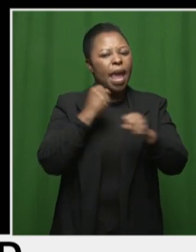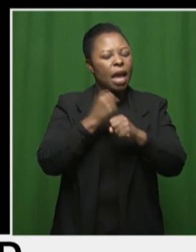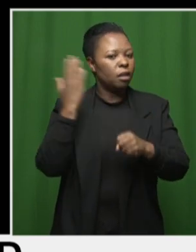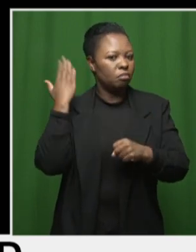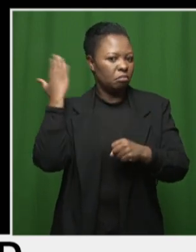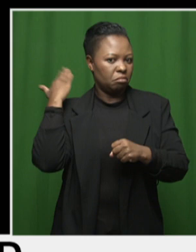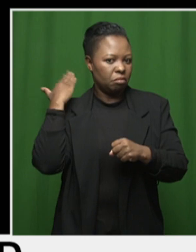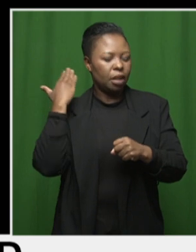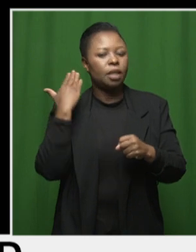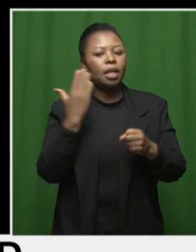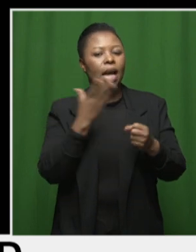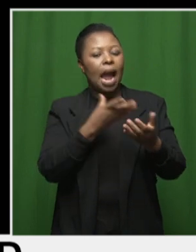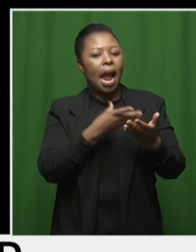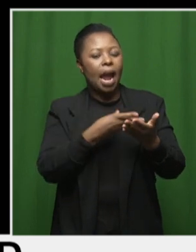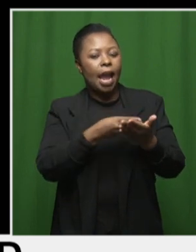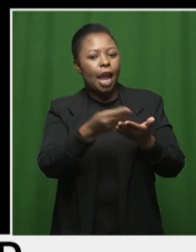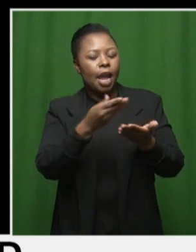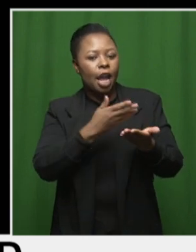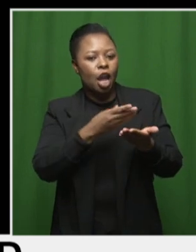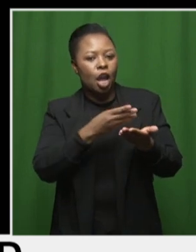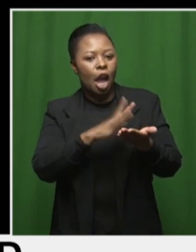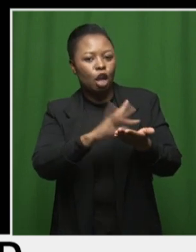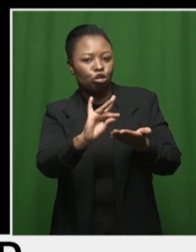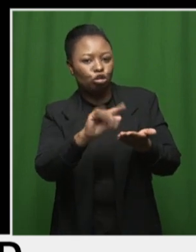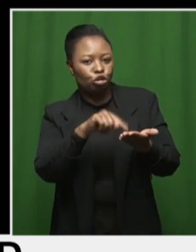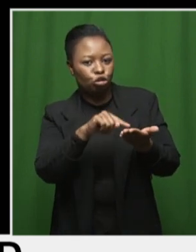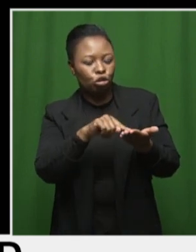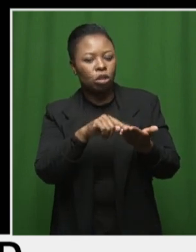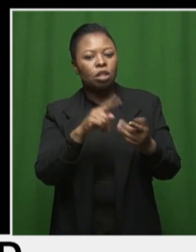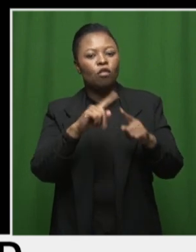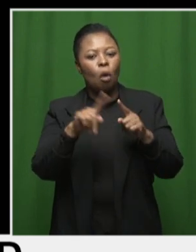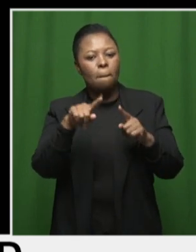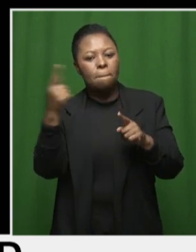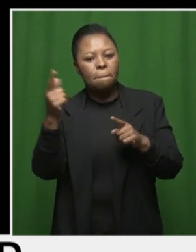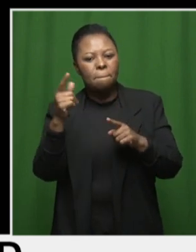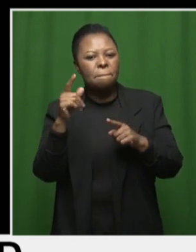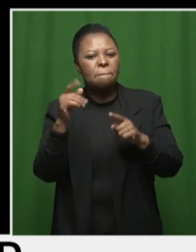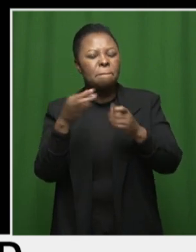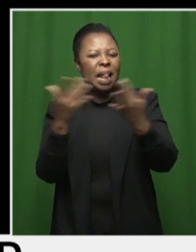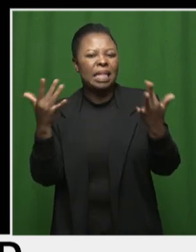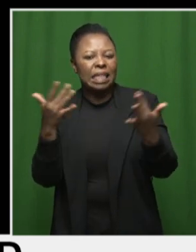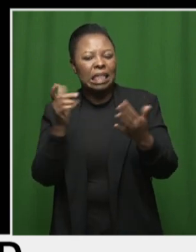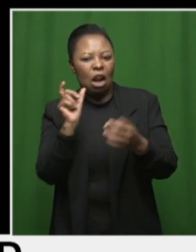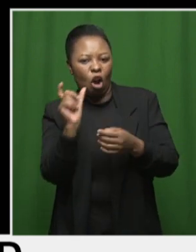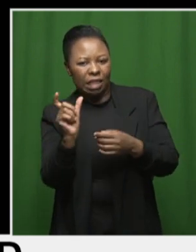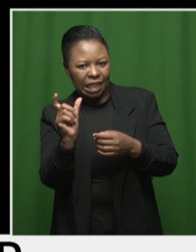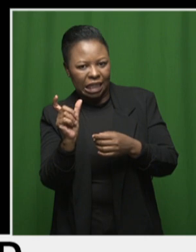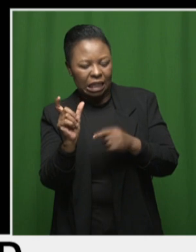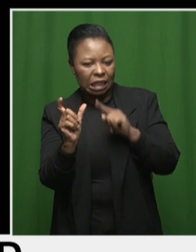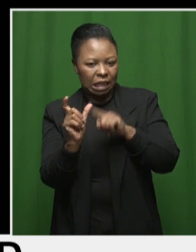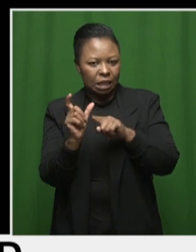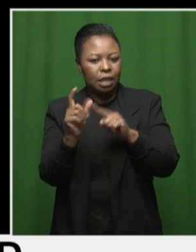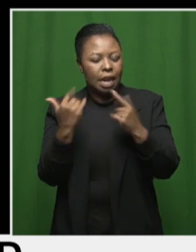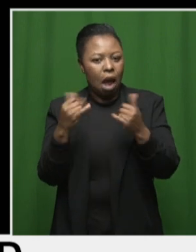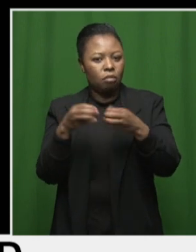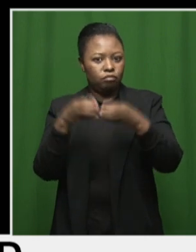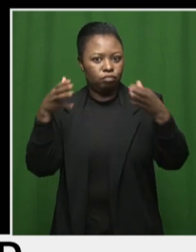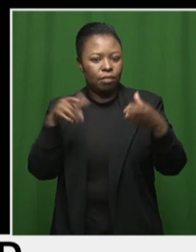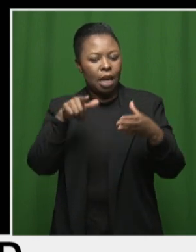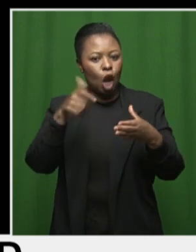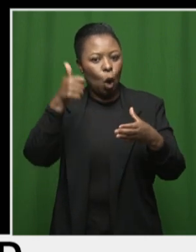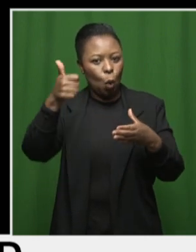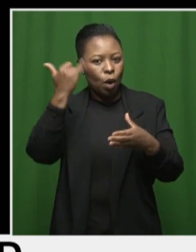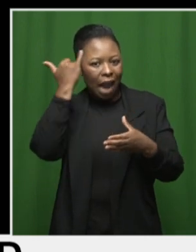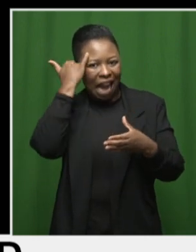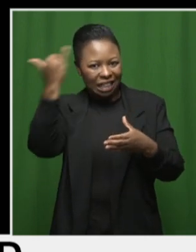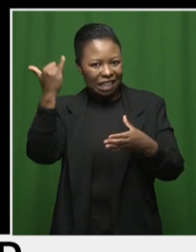as Ukheshe acquired this technology from MasterCard, and in its growth, we've realized that it's a good idea to give it a